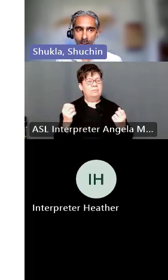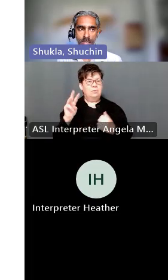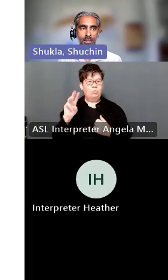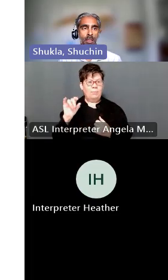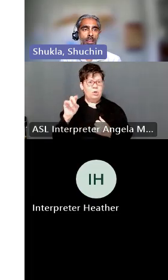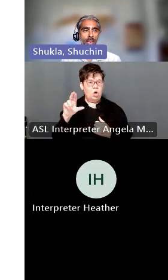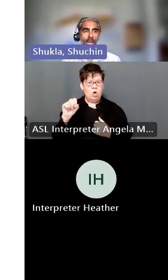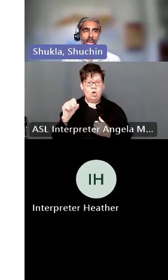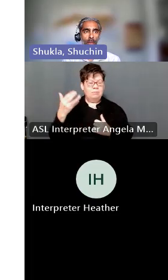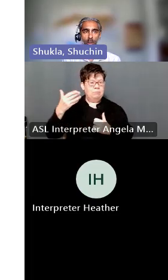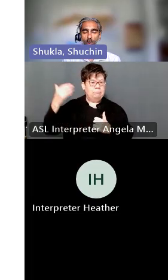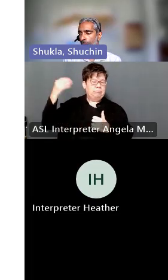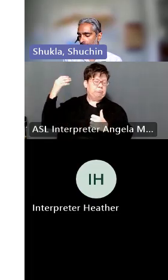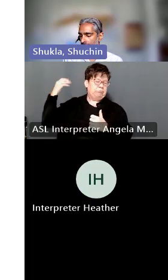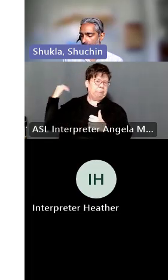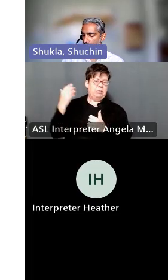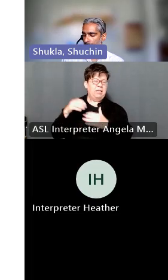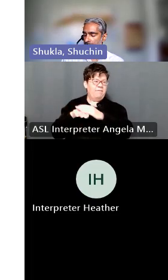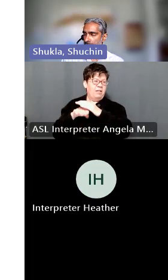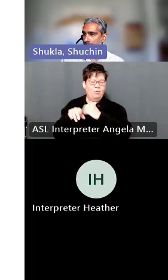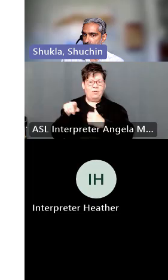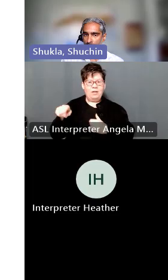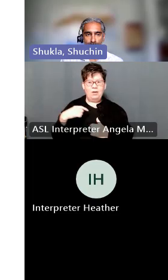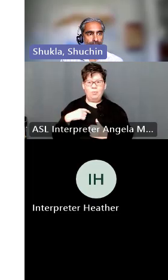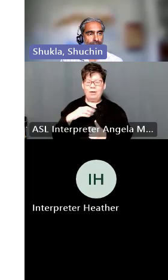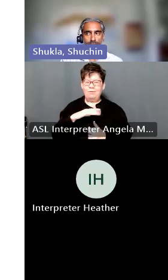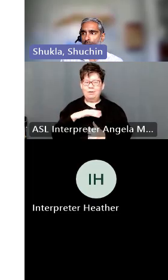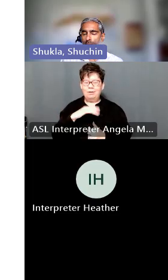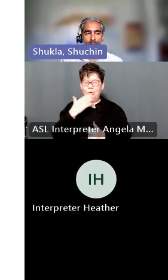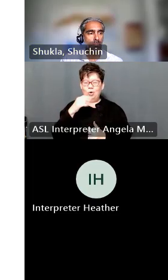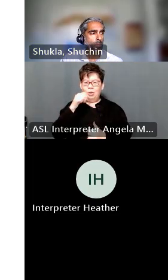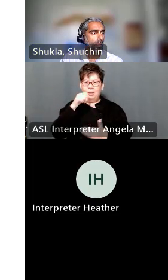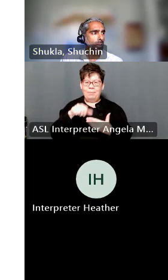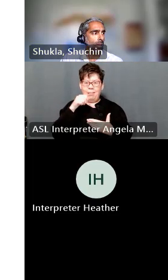going back years. And we have a cool mailing list, so please check us out.